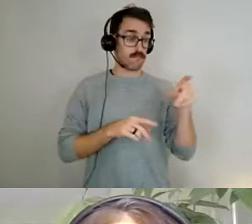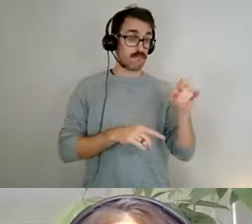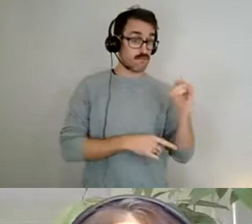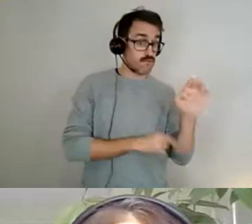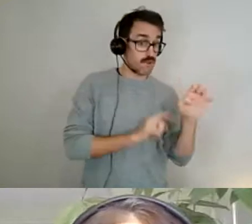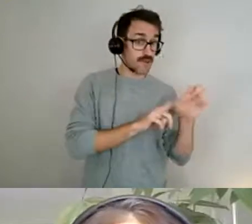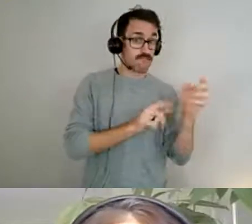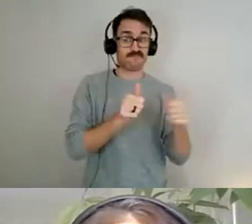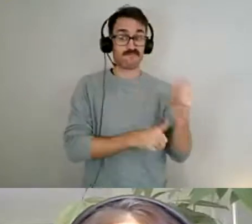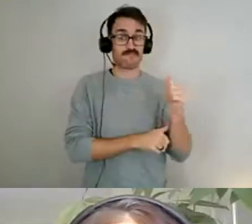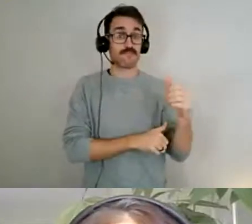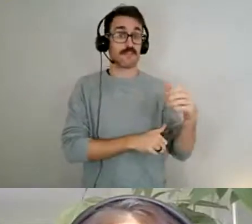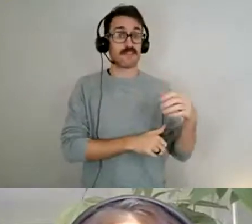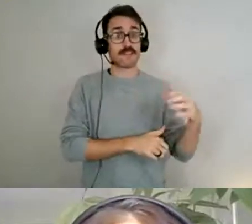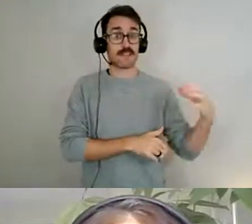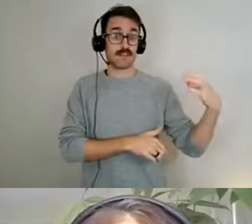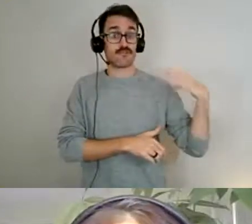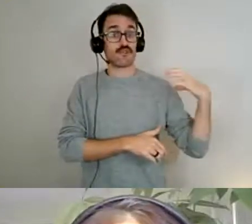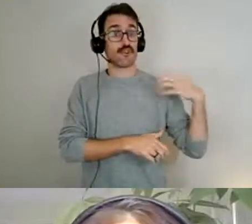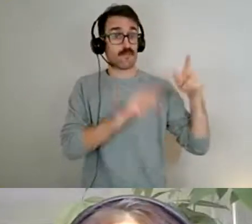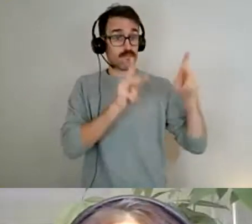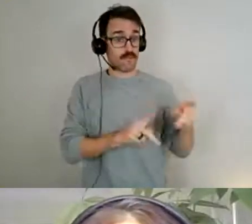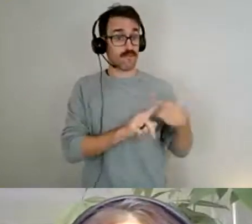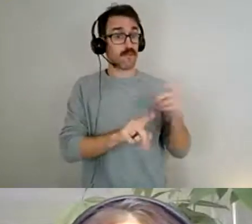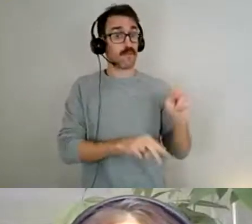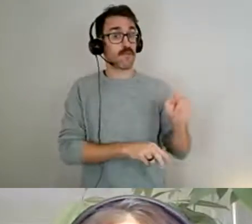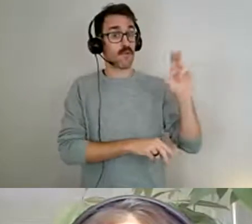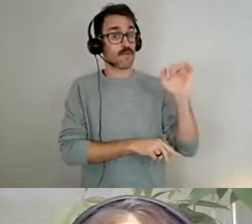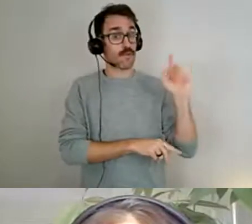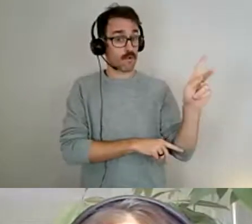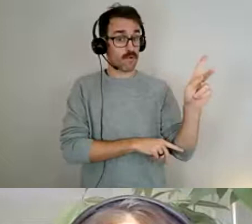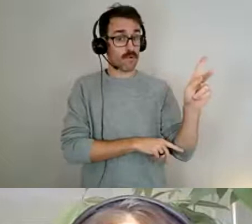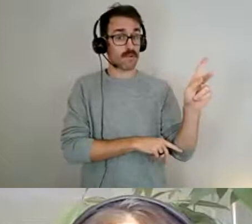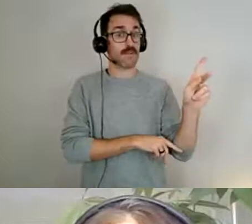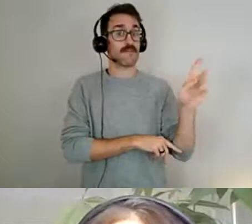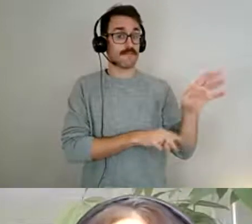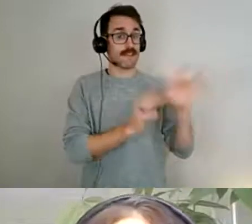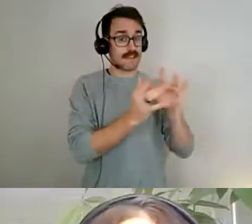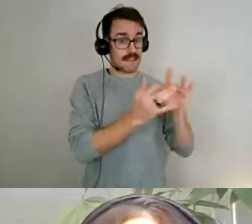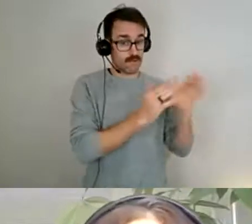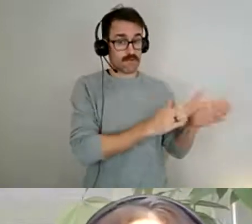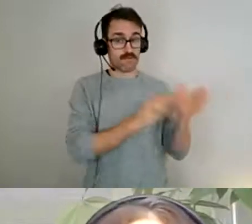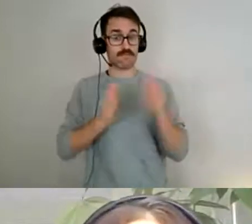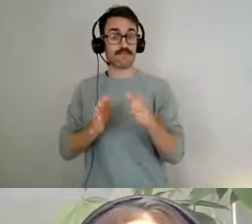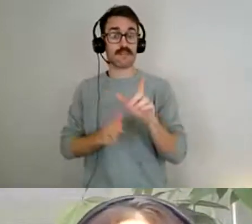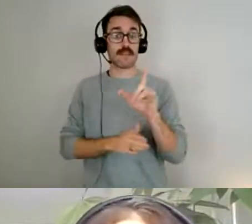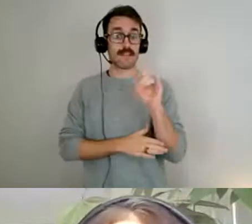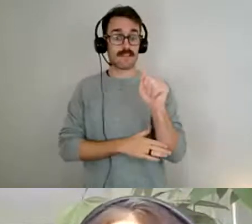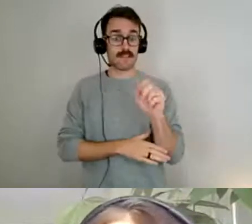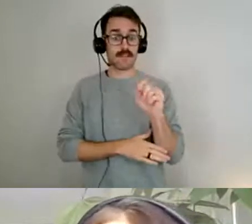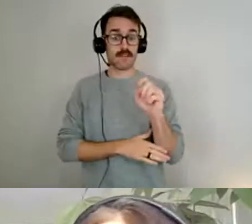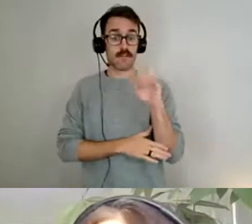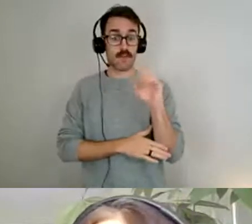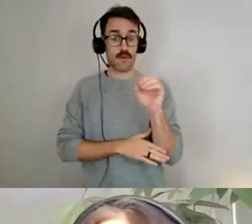the co-chair of North York Elder Abuse Network, and Lisa Tobio is the chair of the Prevention for